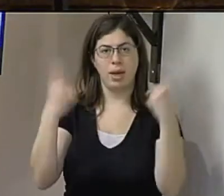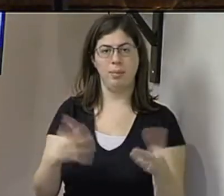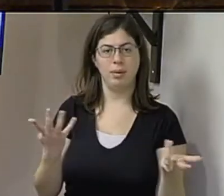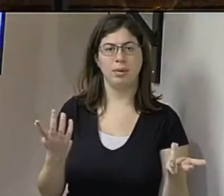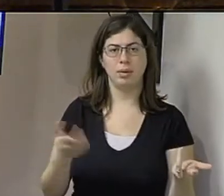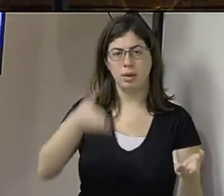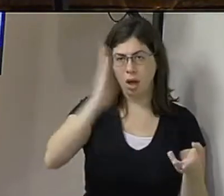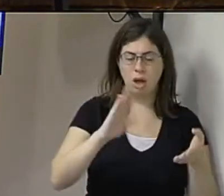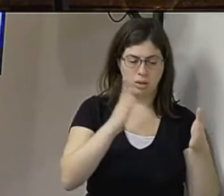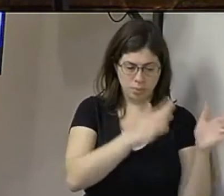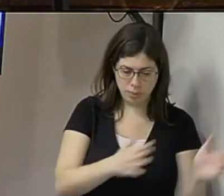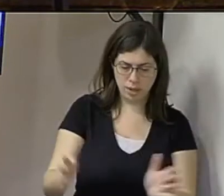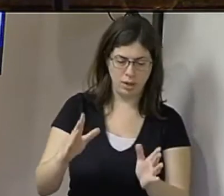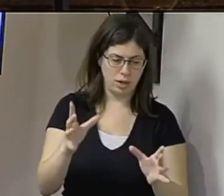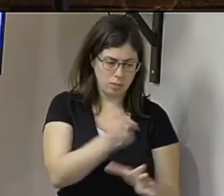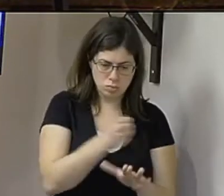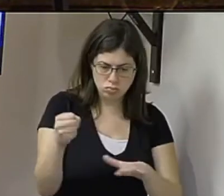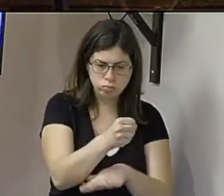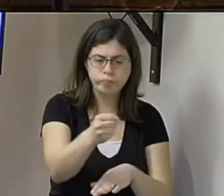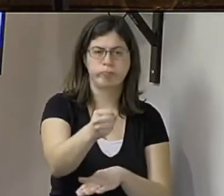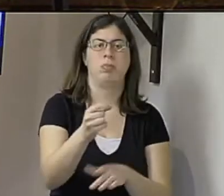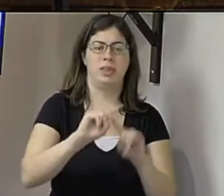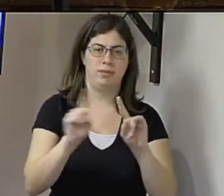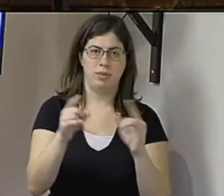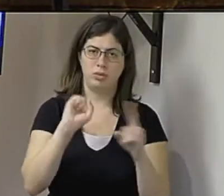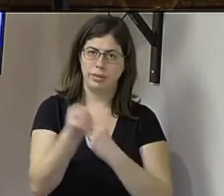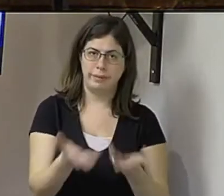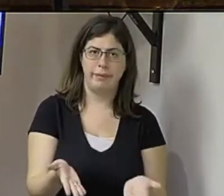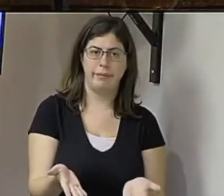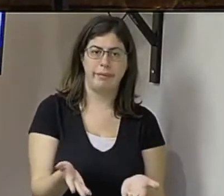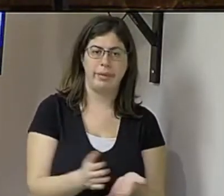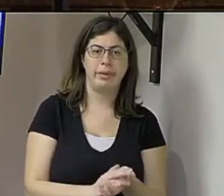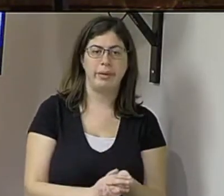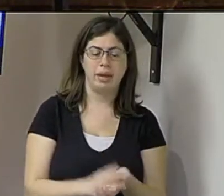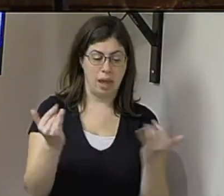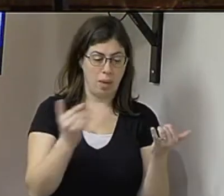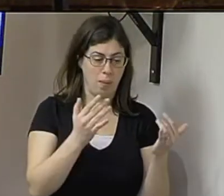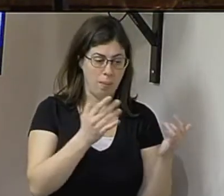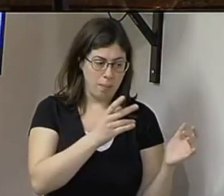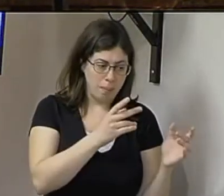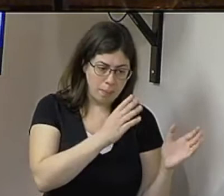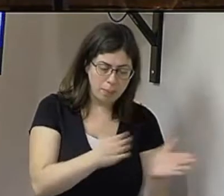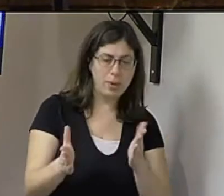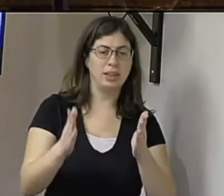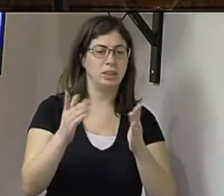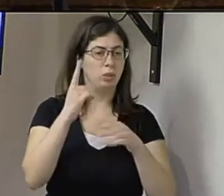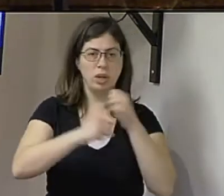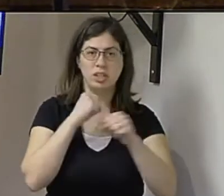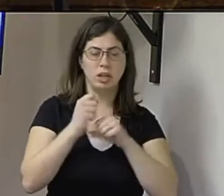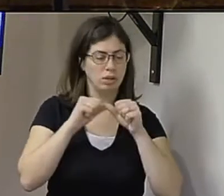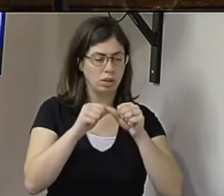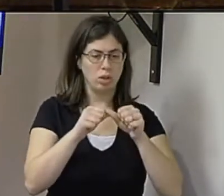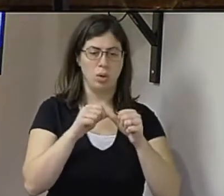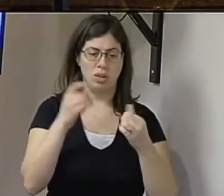is preparing her way and maneuvering her through all this. Now, her preparation continues for a year, where she's waiting to find out if she's